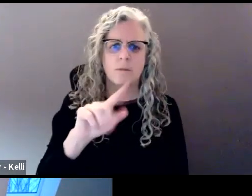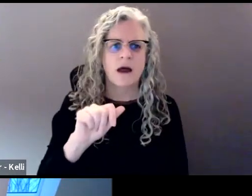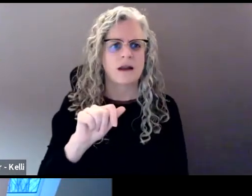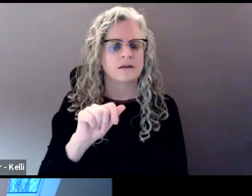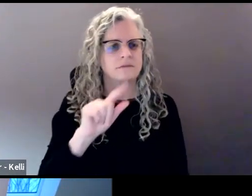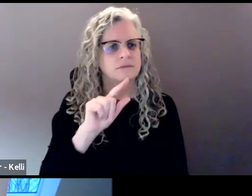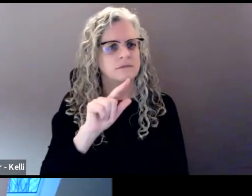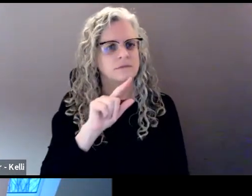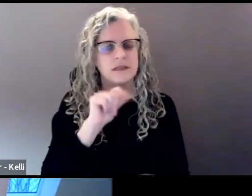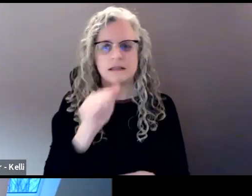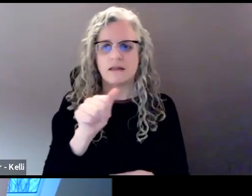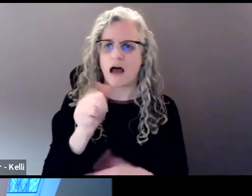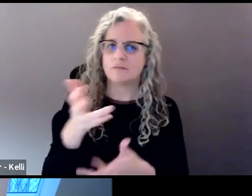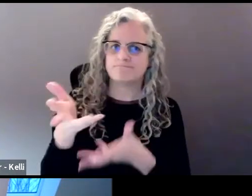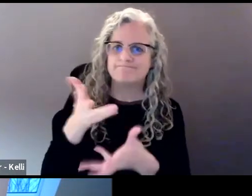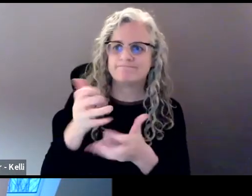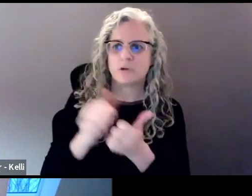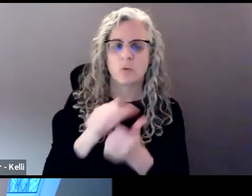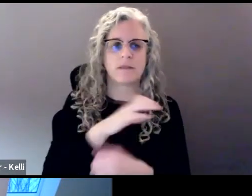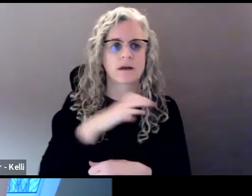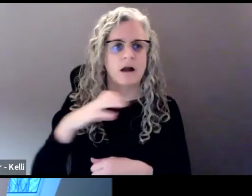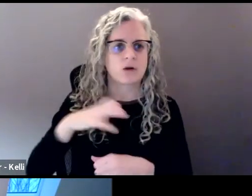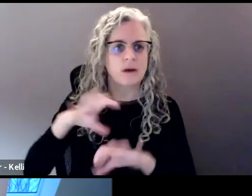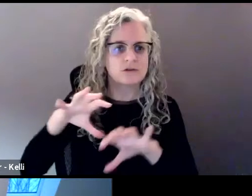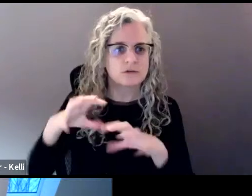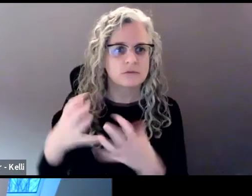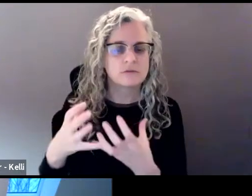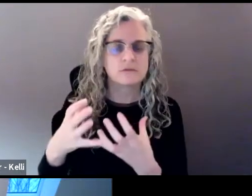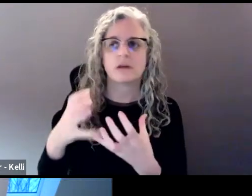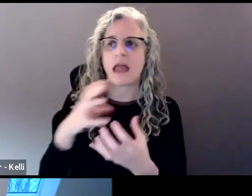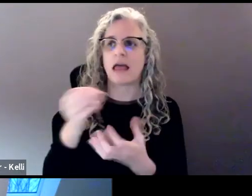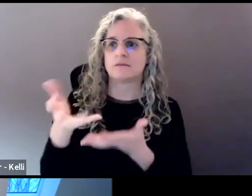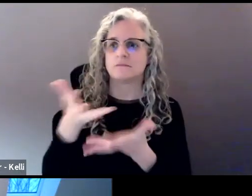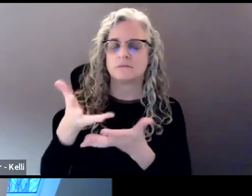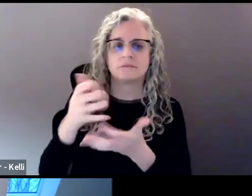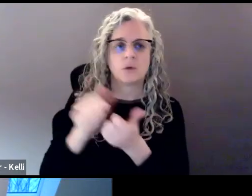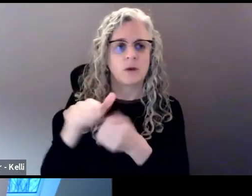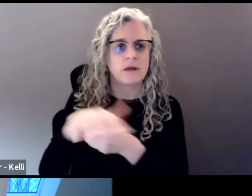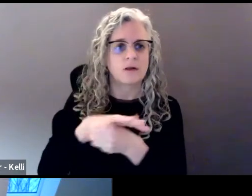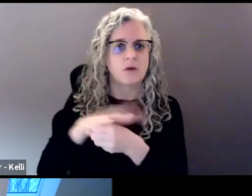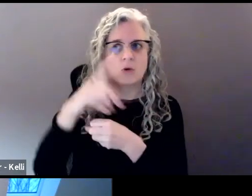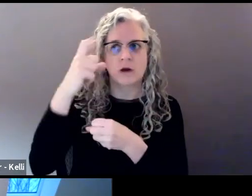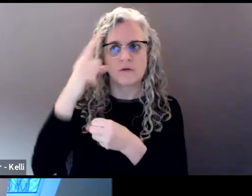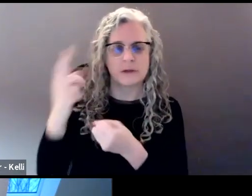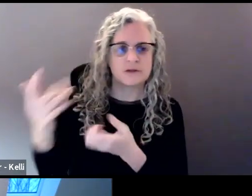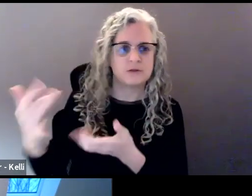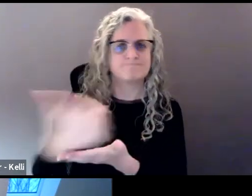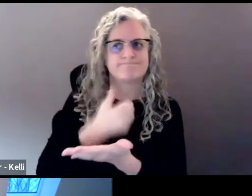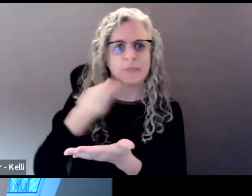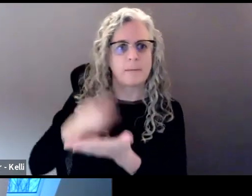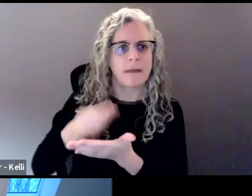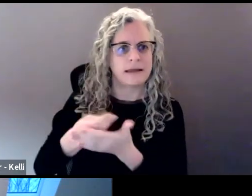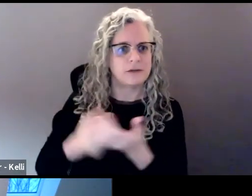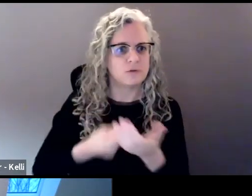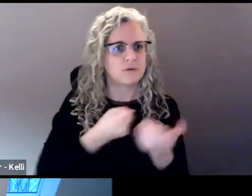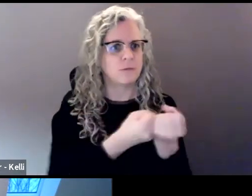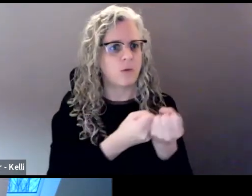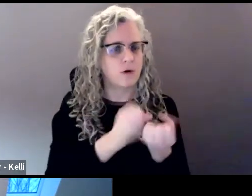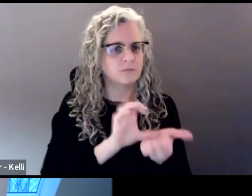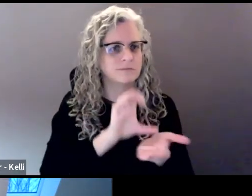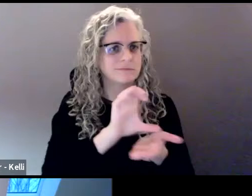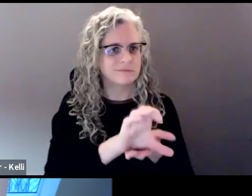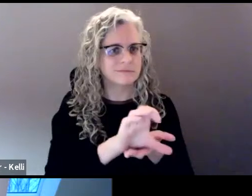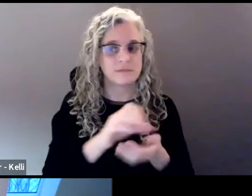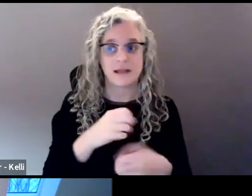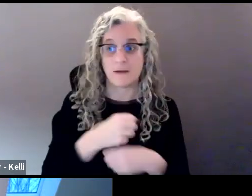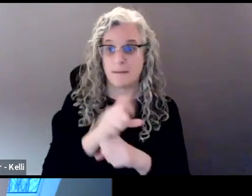congressional delegation and local governments to secure the funding it needs to maintain service levels. Ensuring widespread access to the metro system